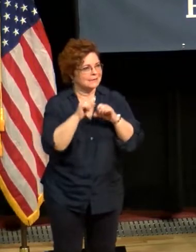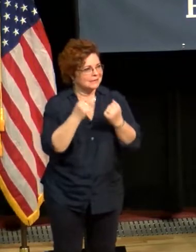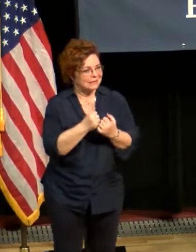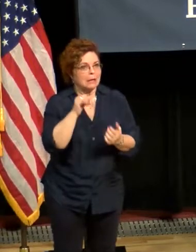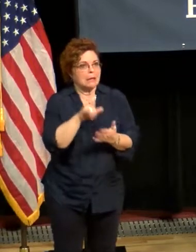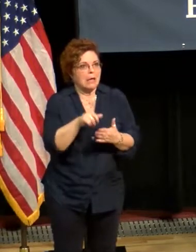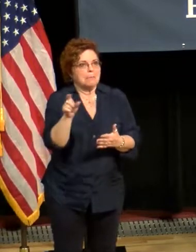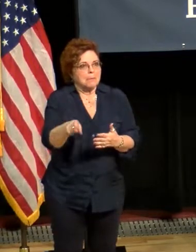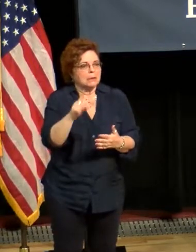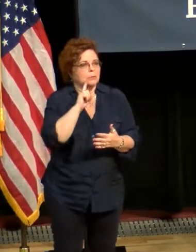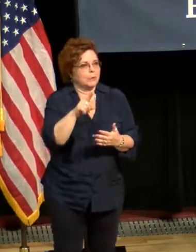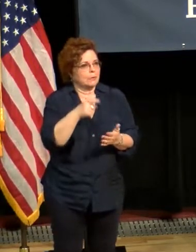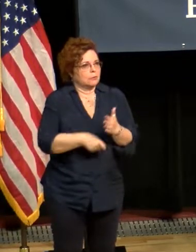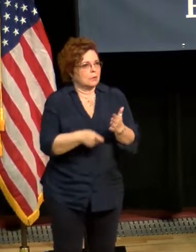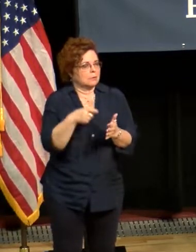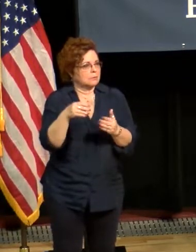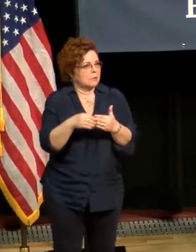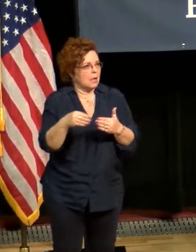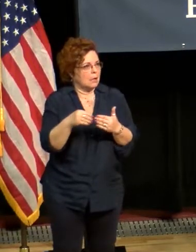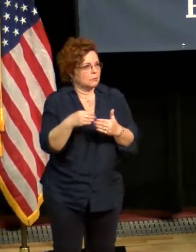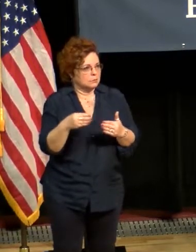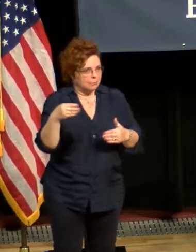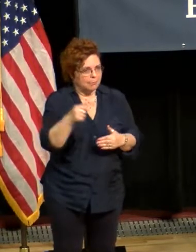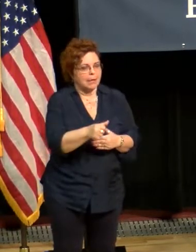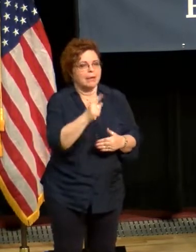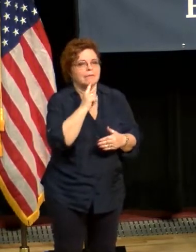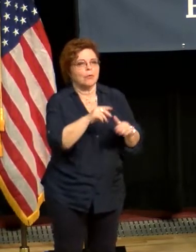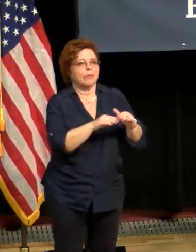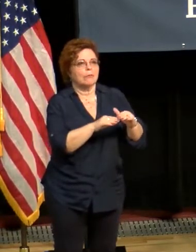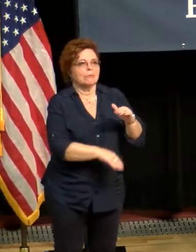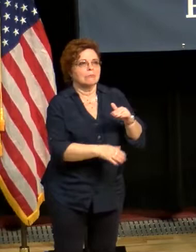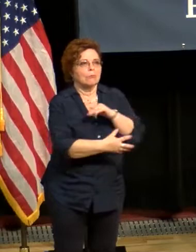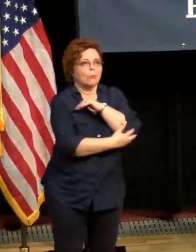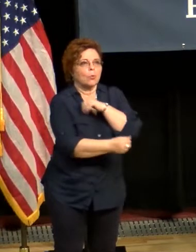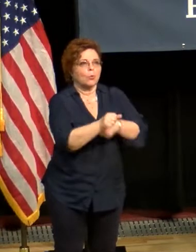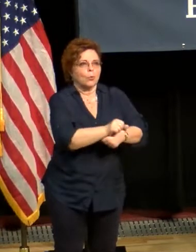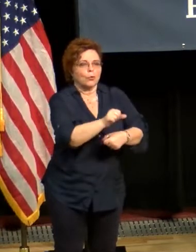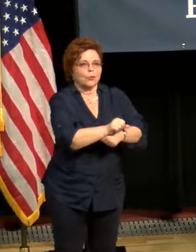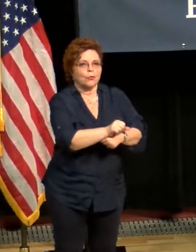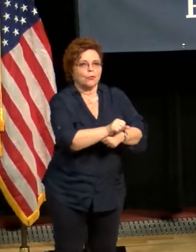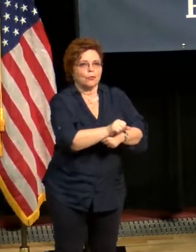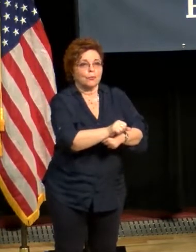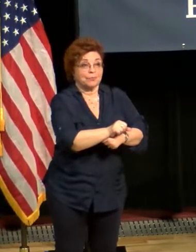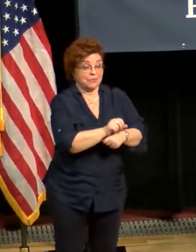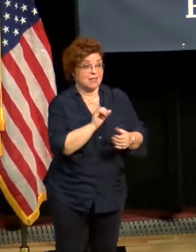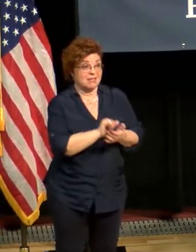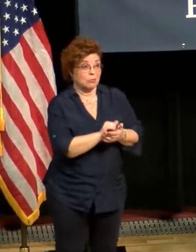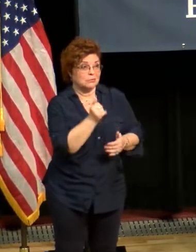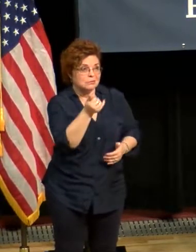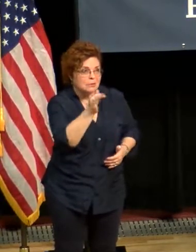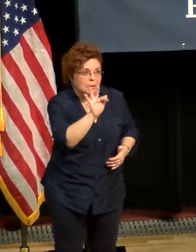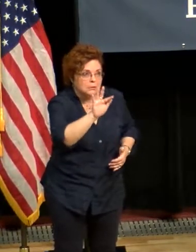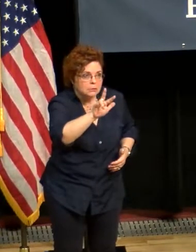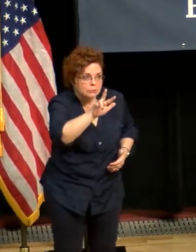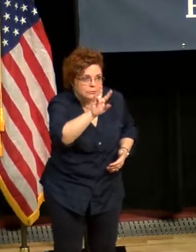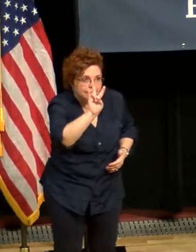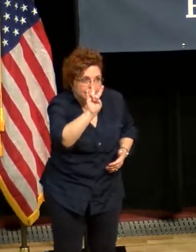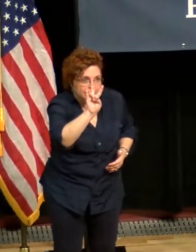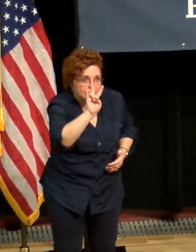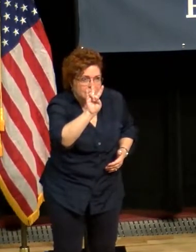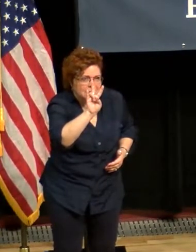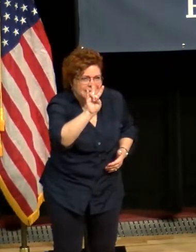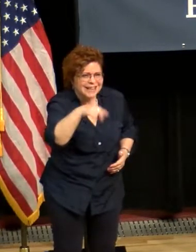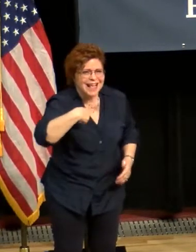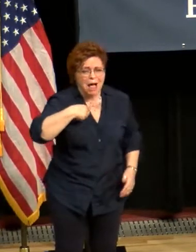that must, with their tax dollars, pay for the underpaid worker. Hmm. That was 1937.